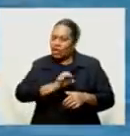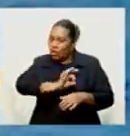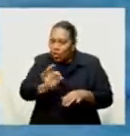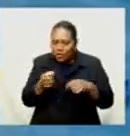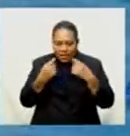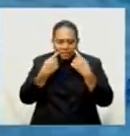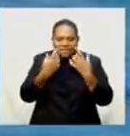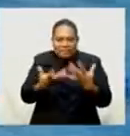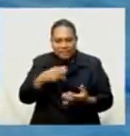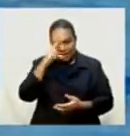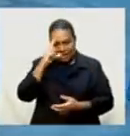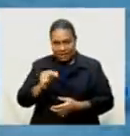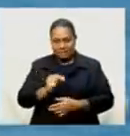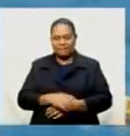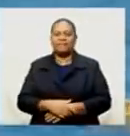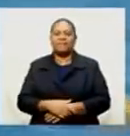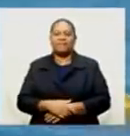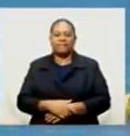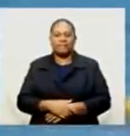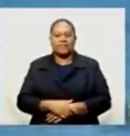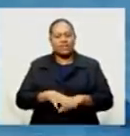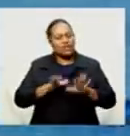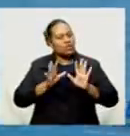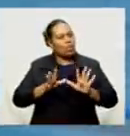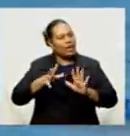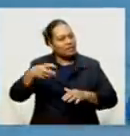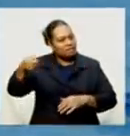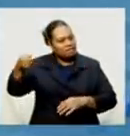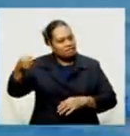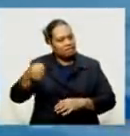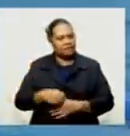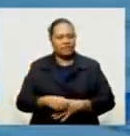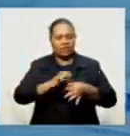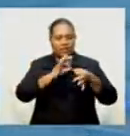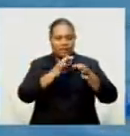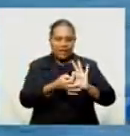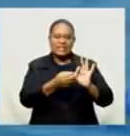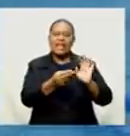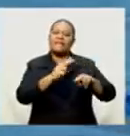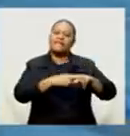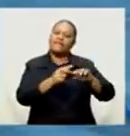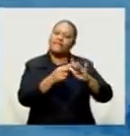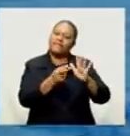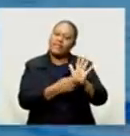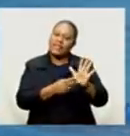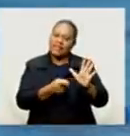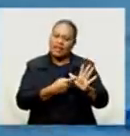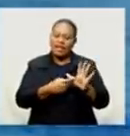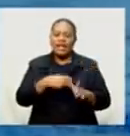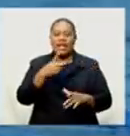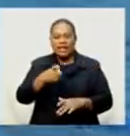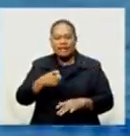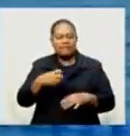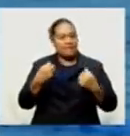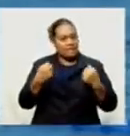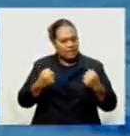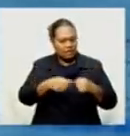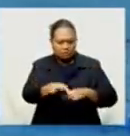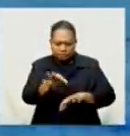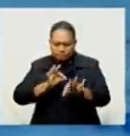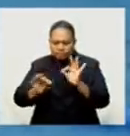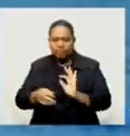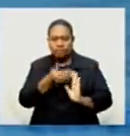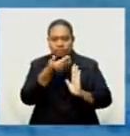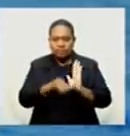of the swimmers yet. This as they await confirmation from FASANOC and FINA if the athletes fit their selection